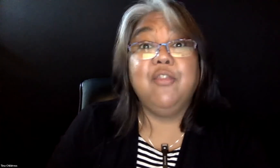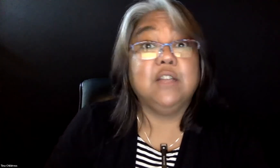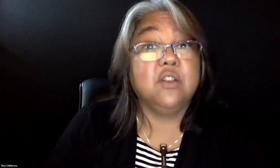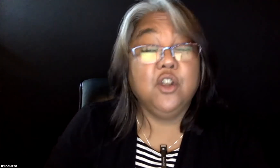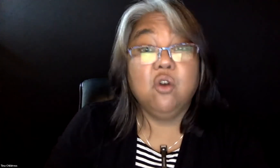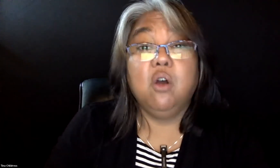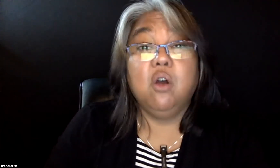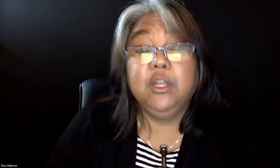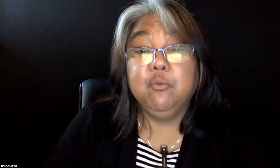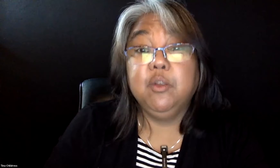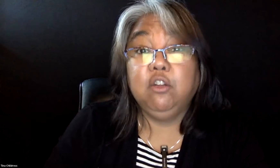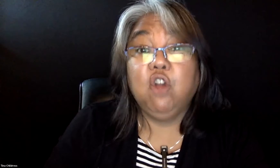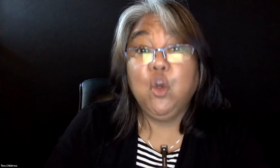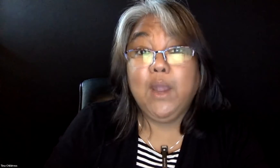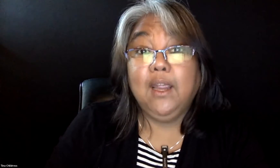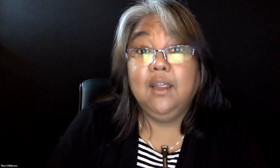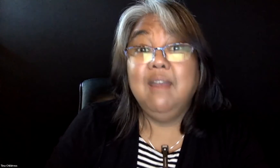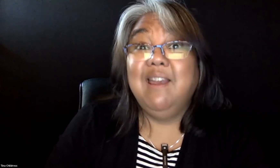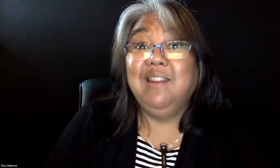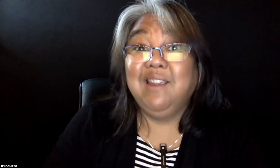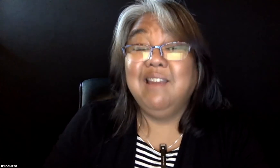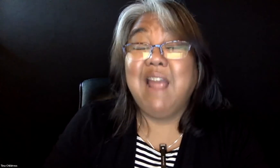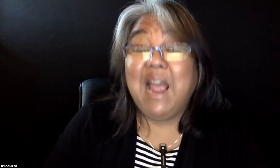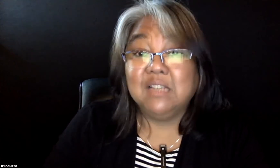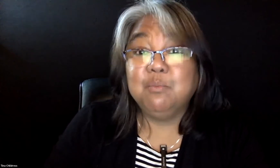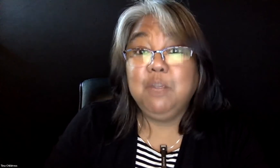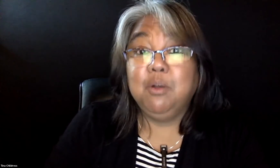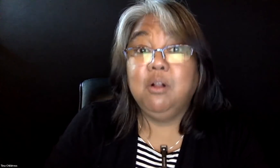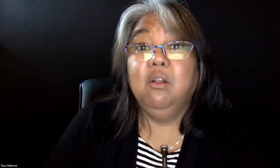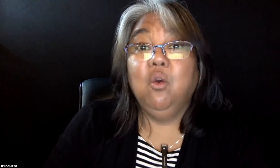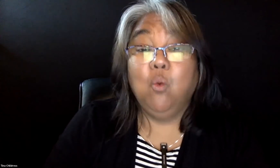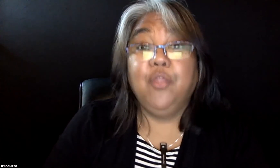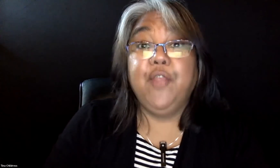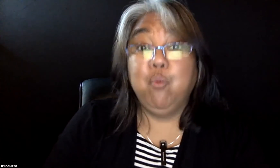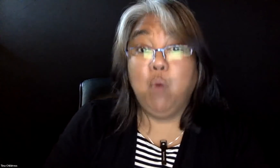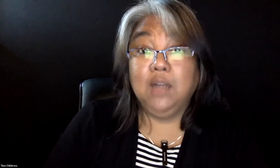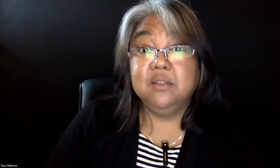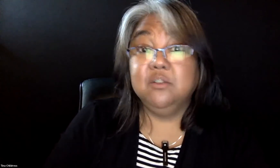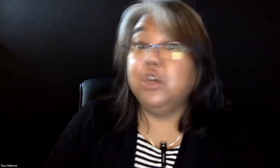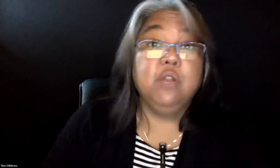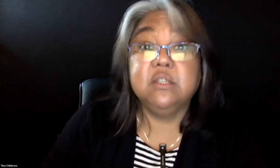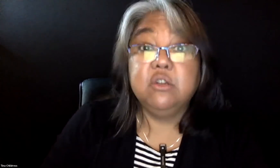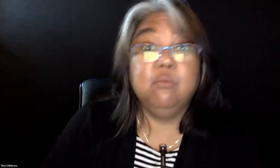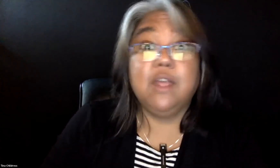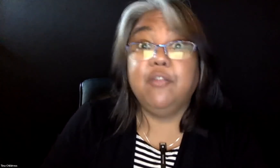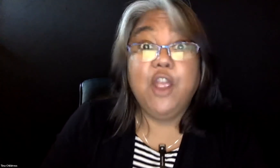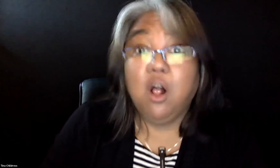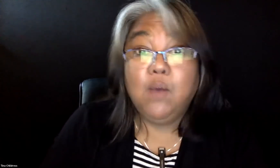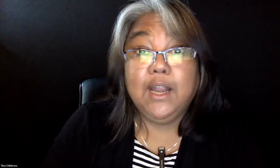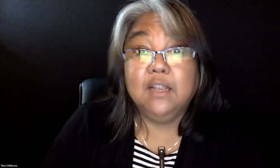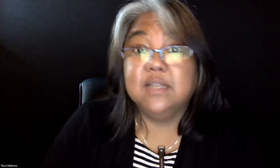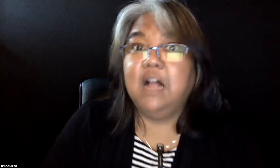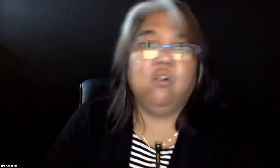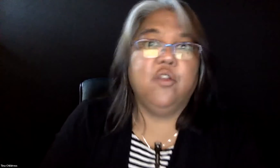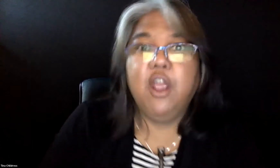important, and that's going to go a really, really long way. And again, ask people what they want. Don't assume that they all